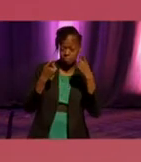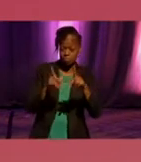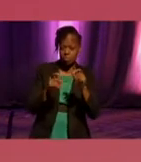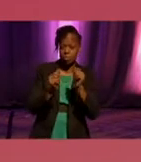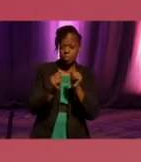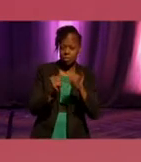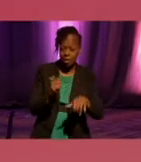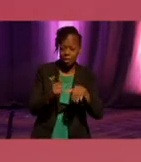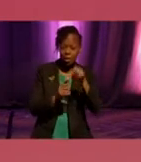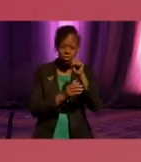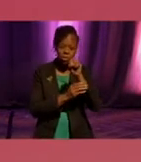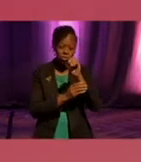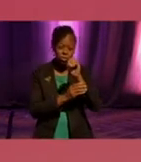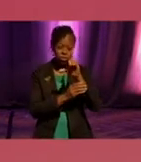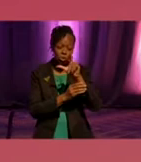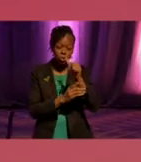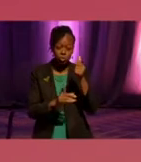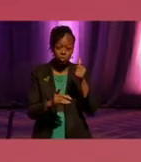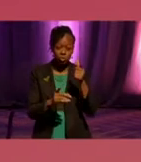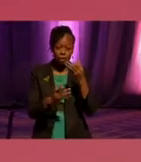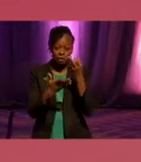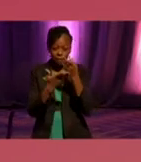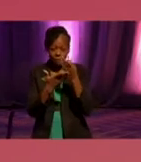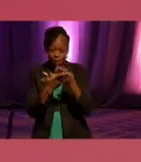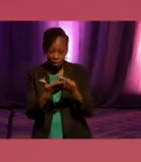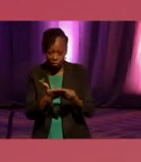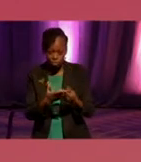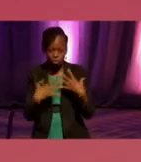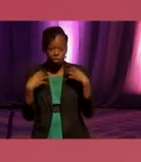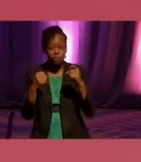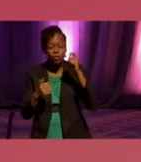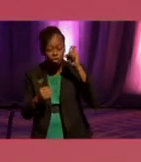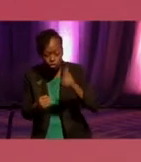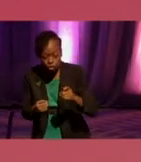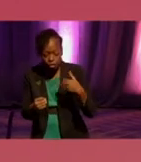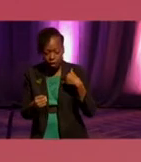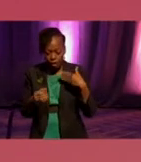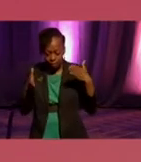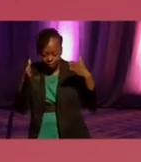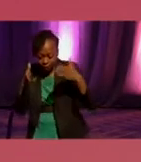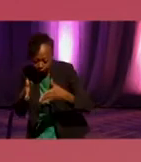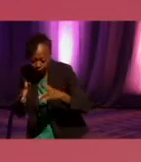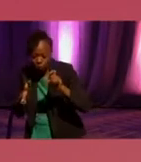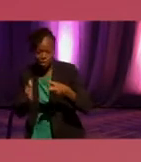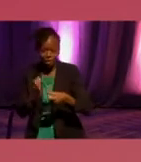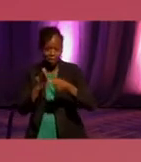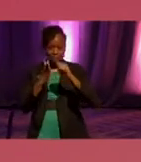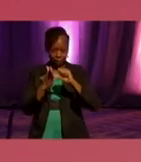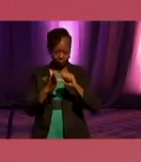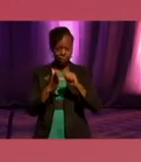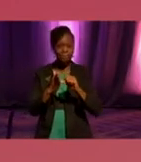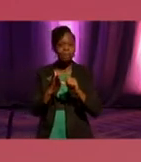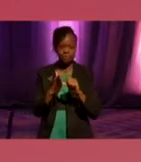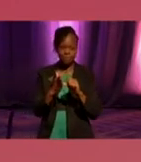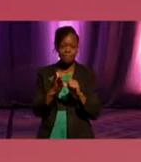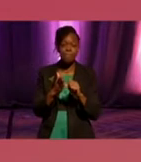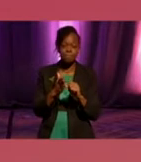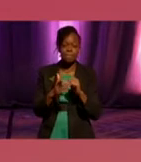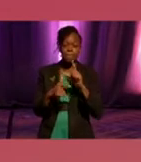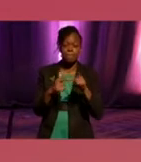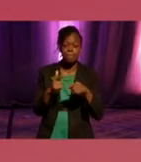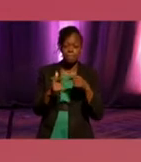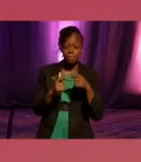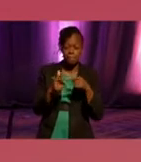health definitely is something that should be emphasized. And whenever I'm bombarded with these statistics,